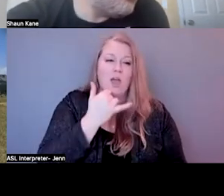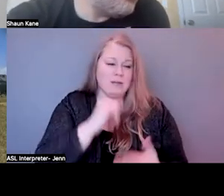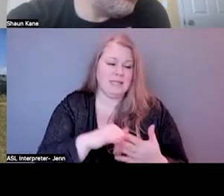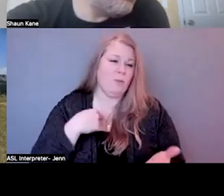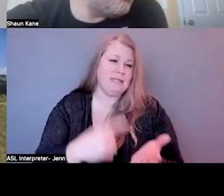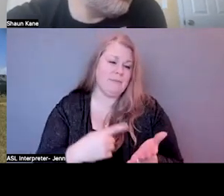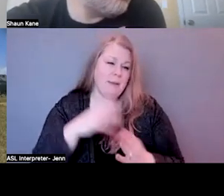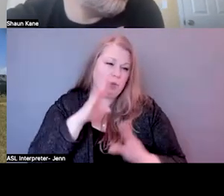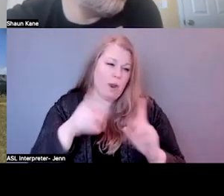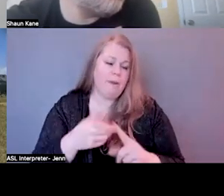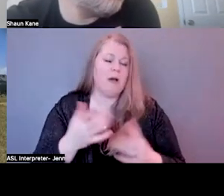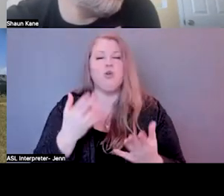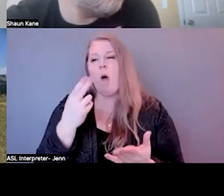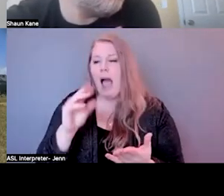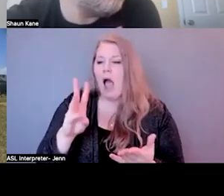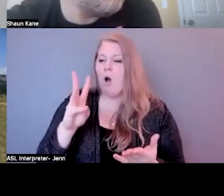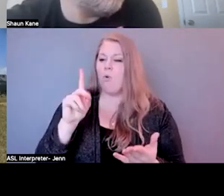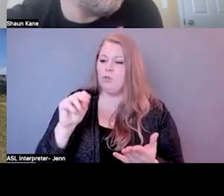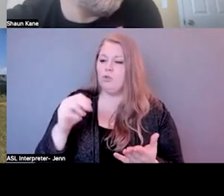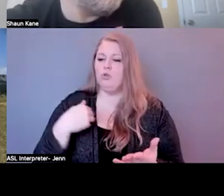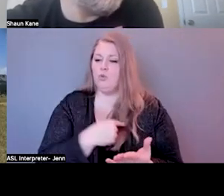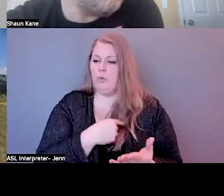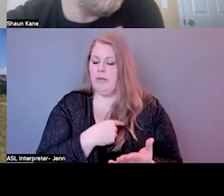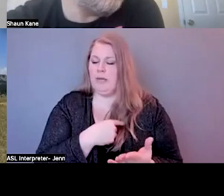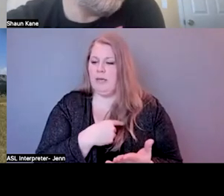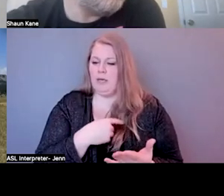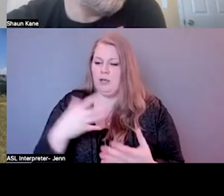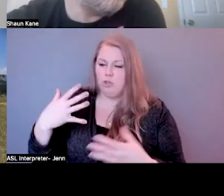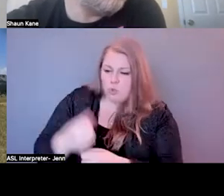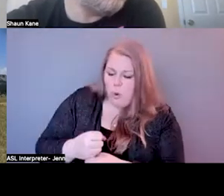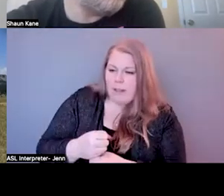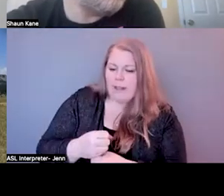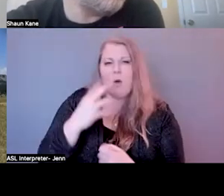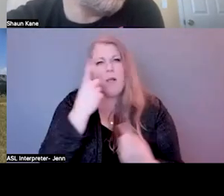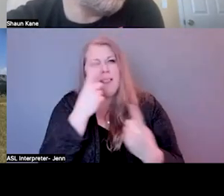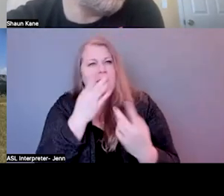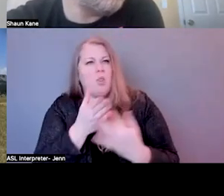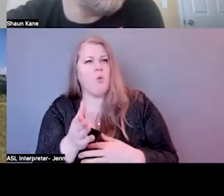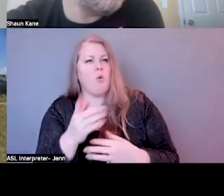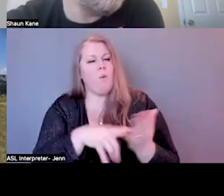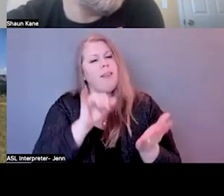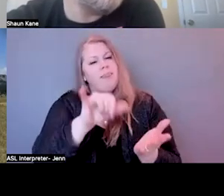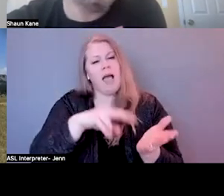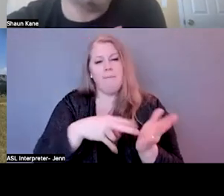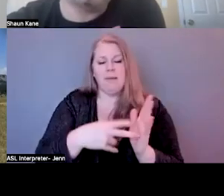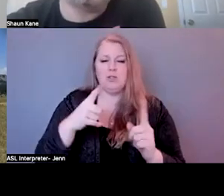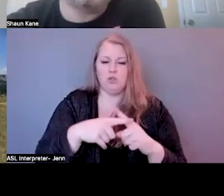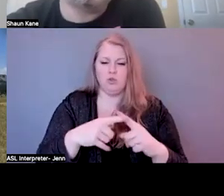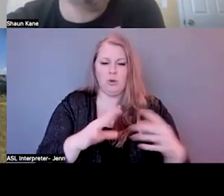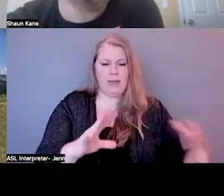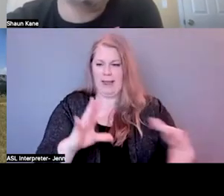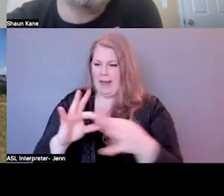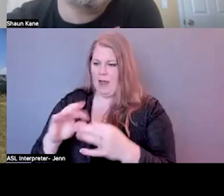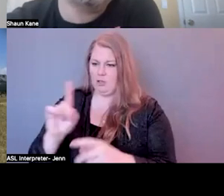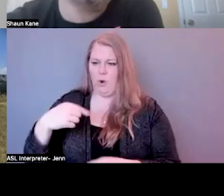worry about. And so how do we actually, maybe shorten that or think through like what that means to bridge us from where we are, which is pretty